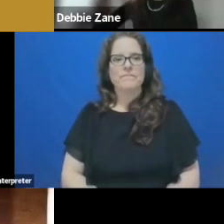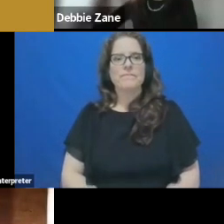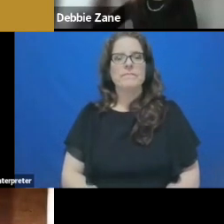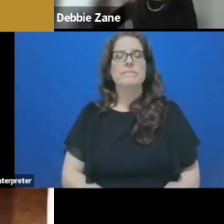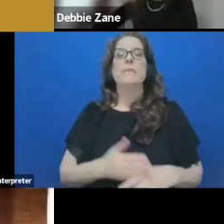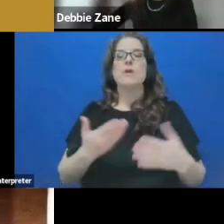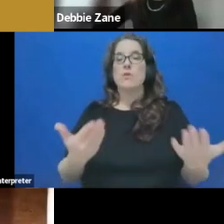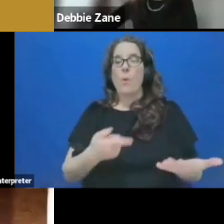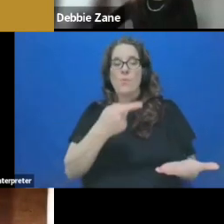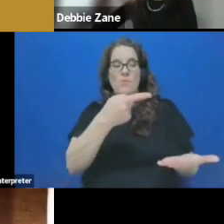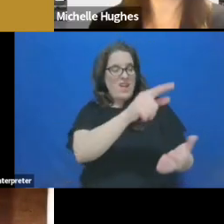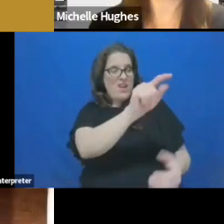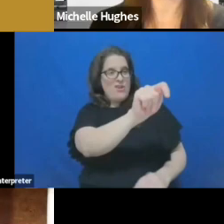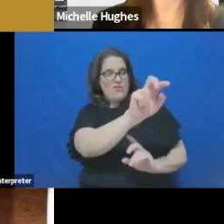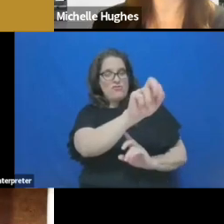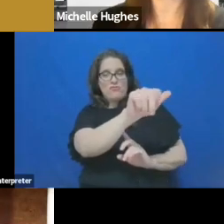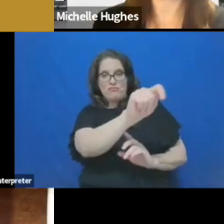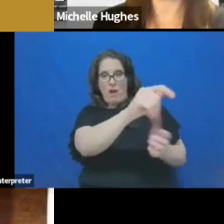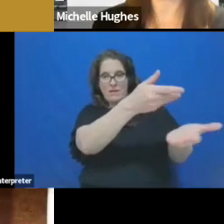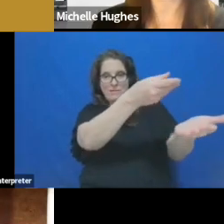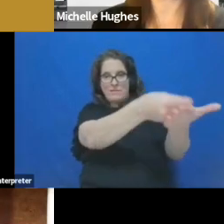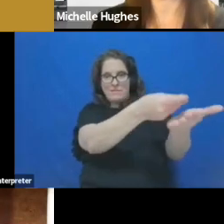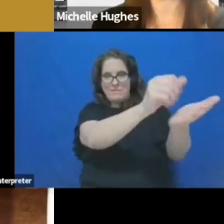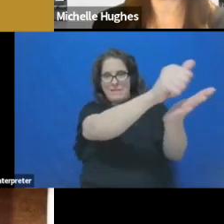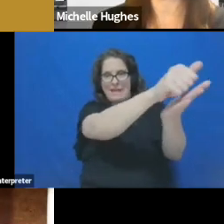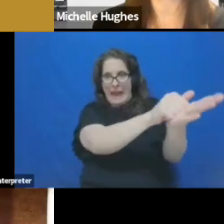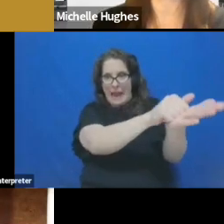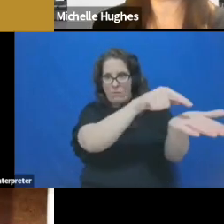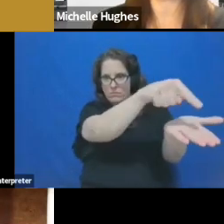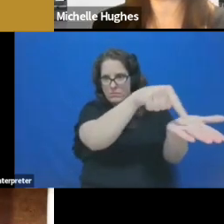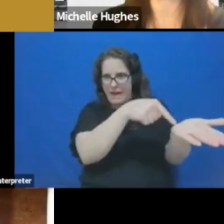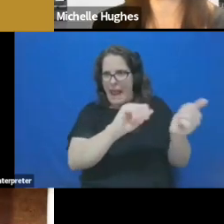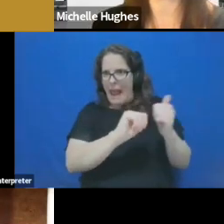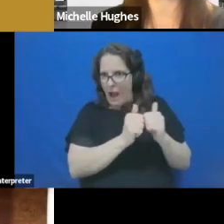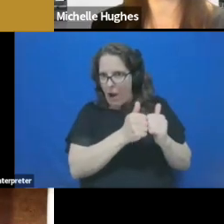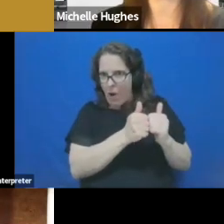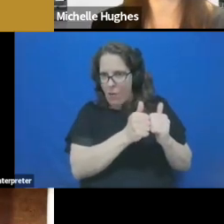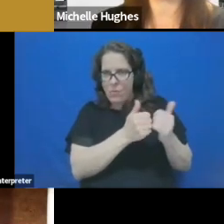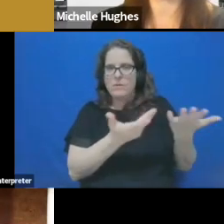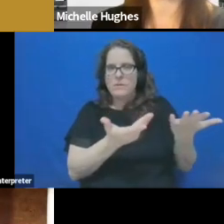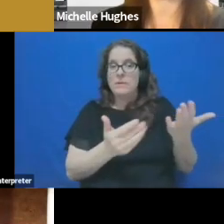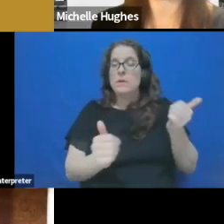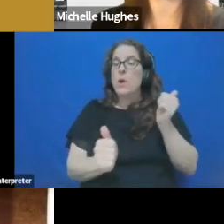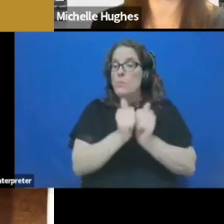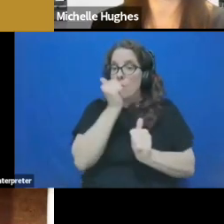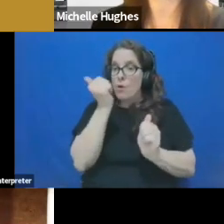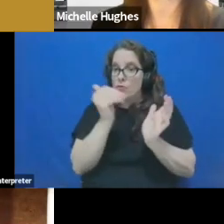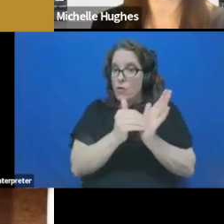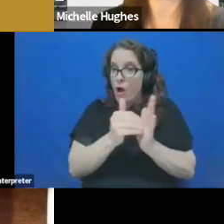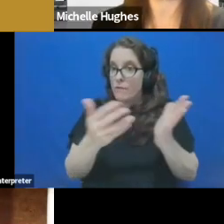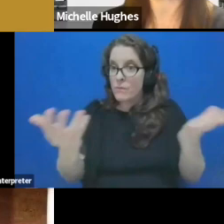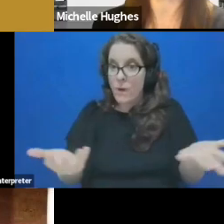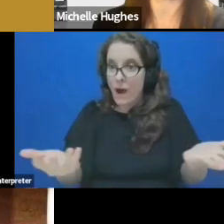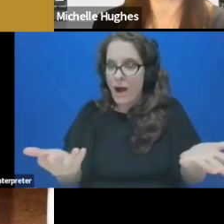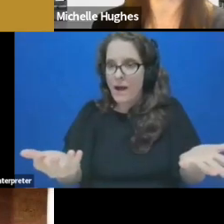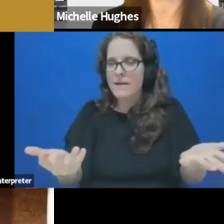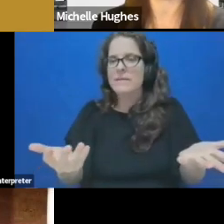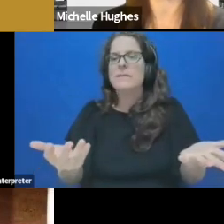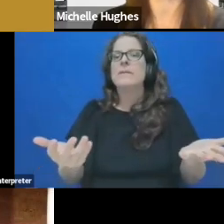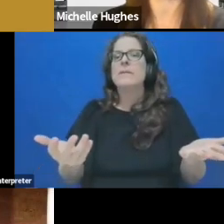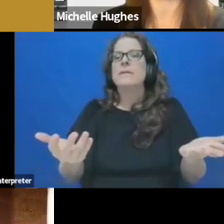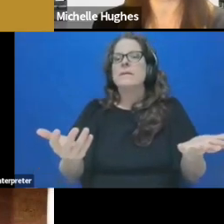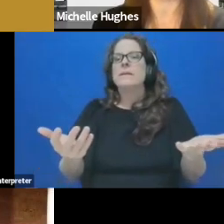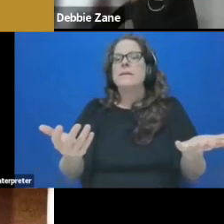So funding the trust. The most common strategy to fund a special needs trust is to do so upon the death